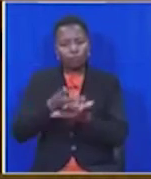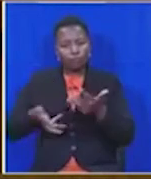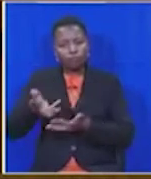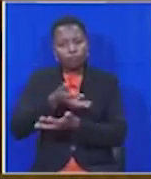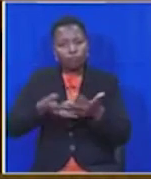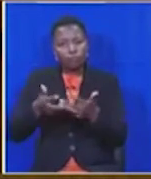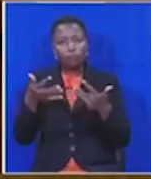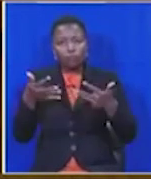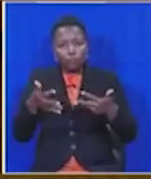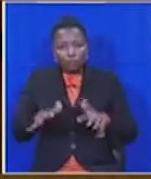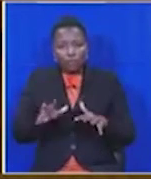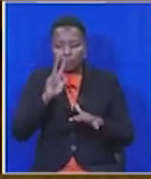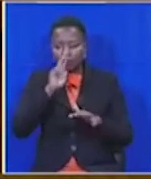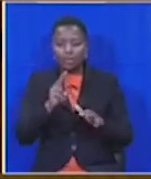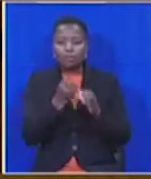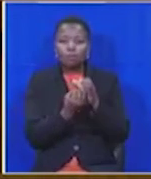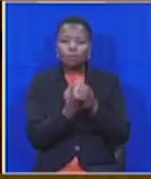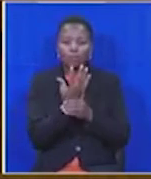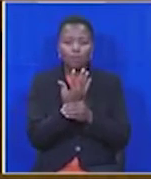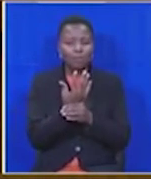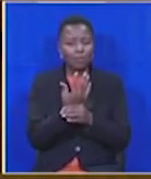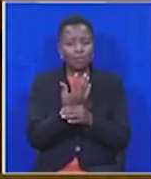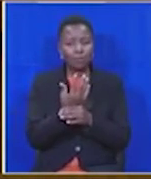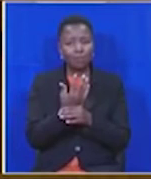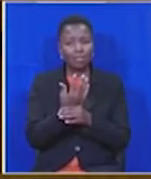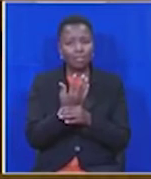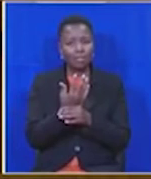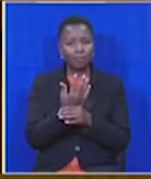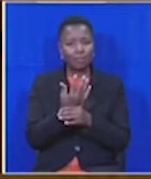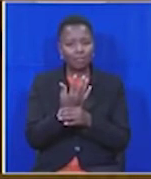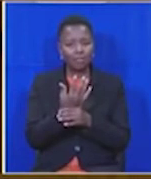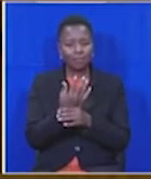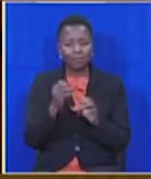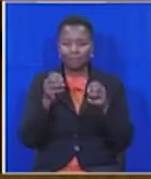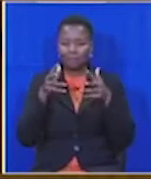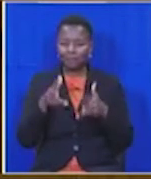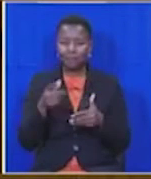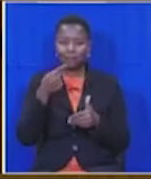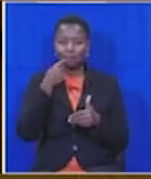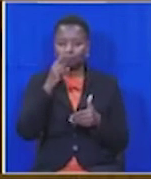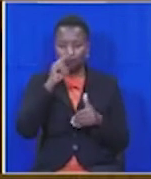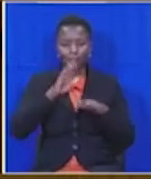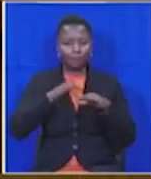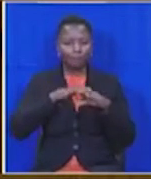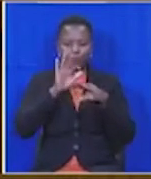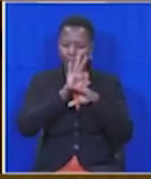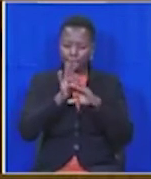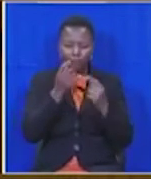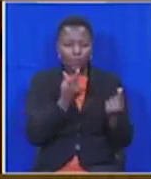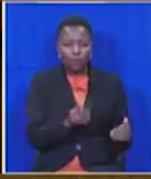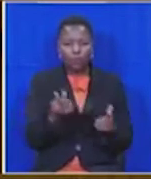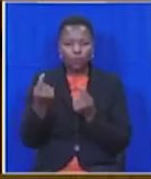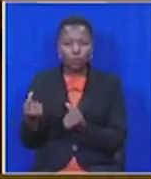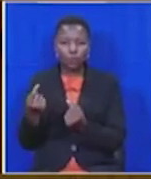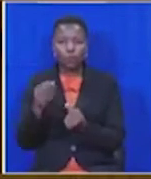brought government, business, and labor leaders together. We have begun to create a new narrative of support for new enterprises,